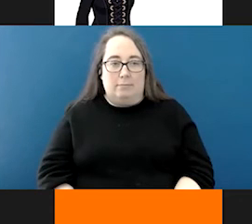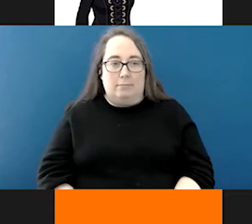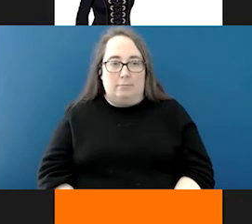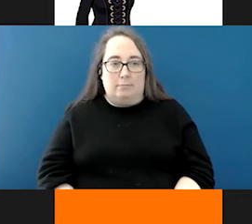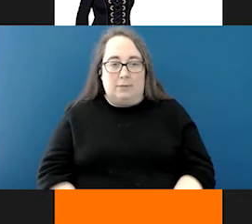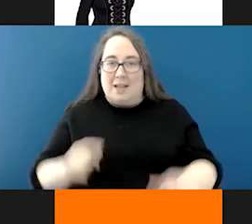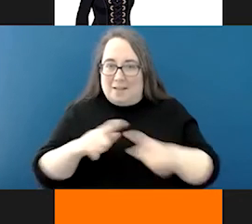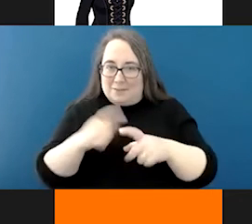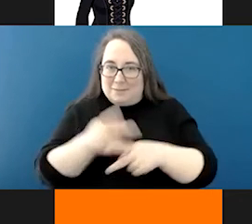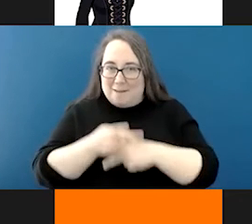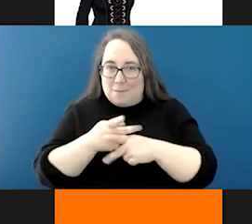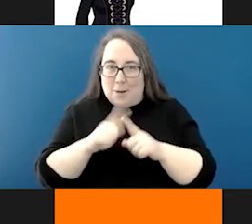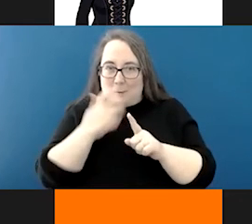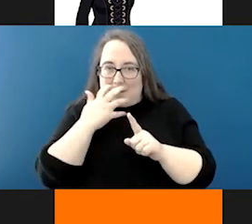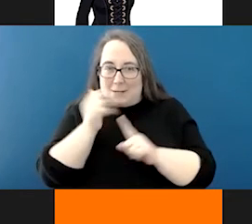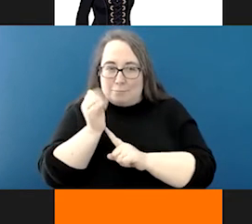have to be careful